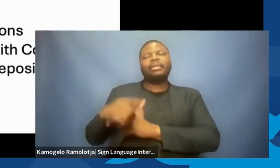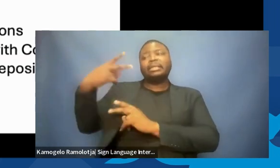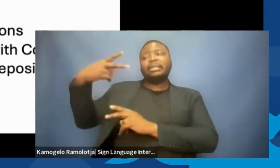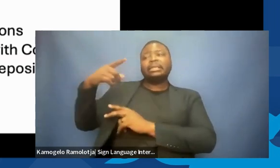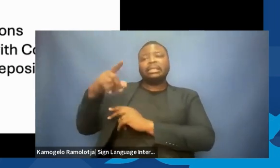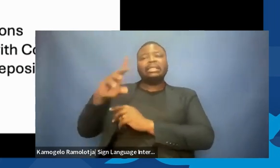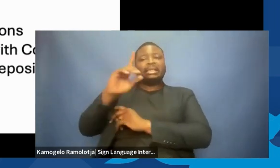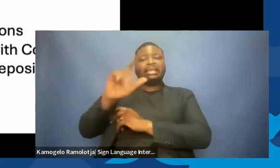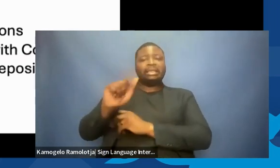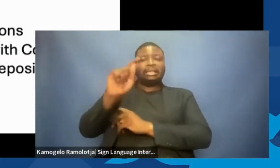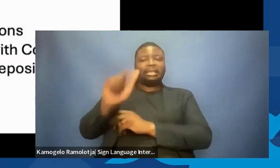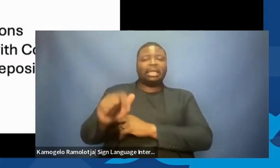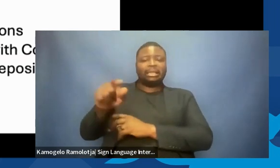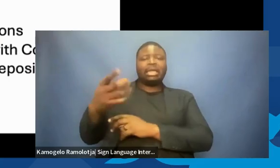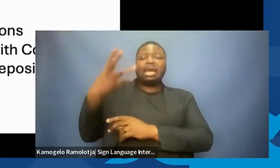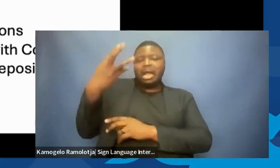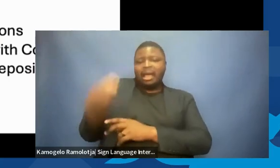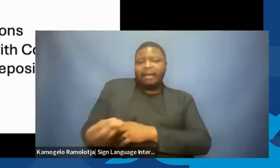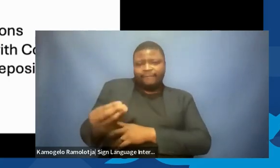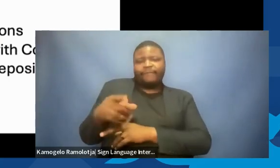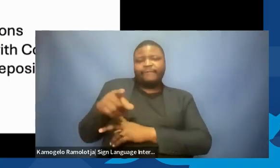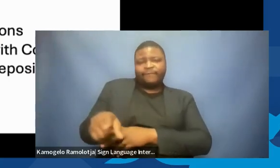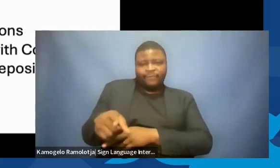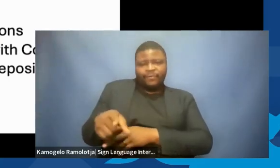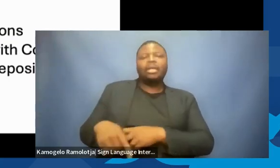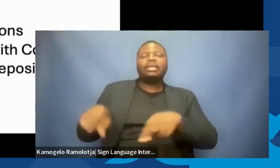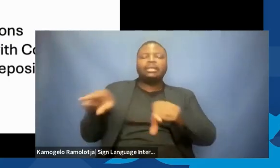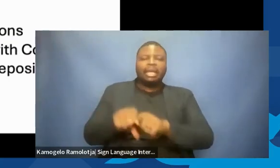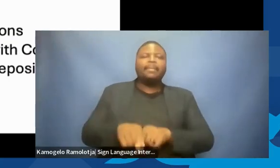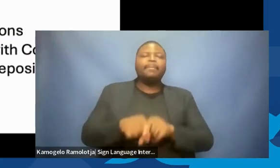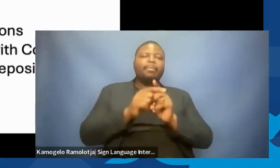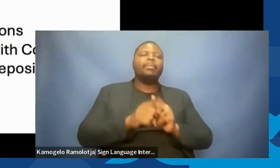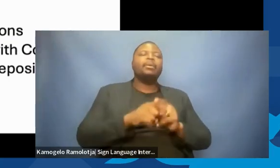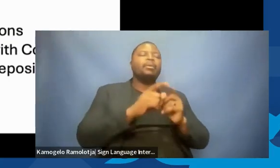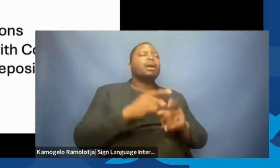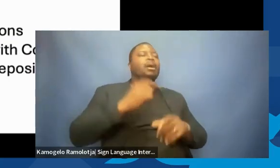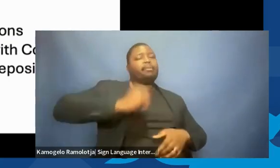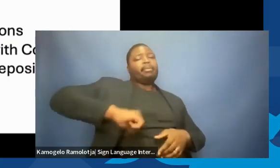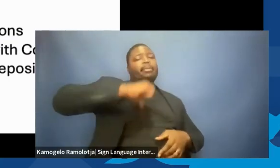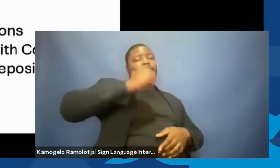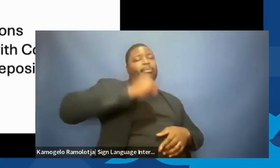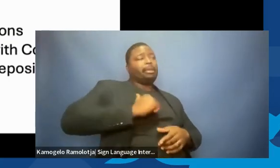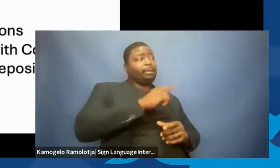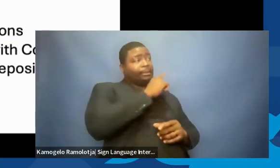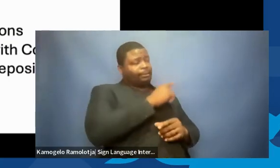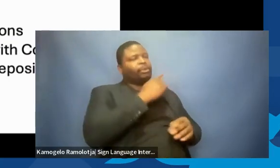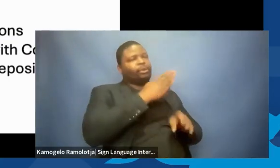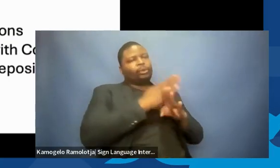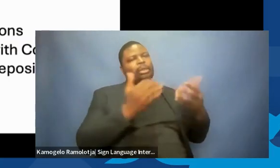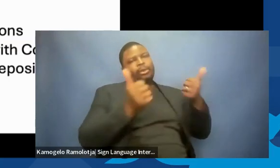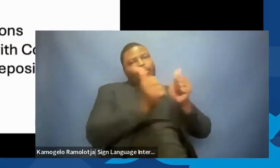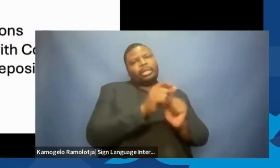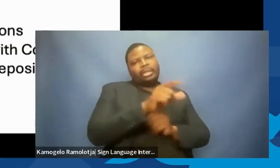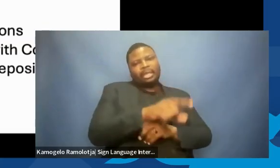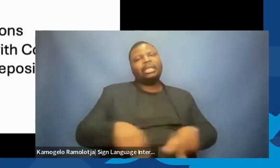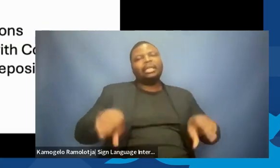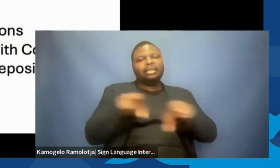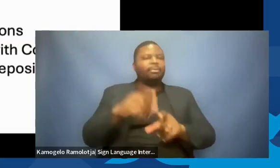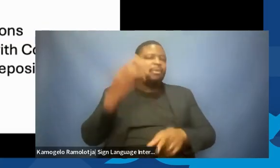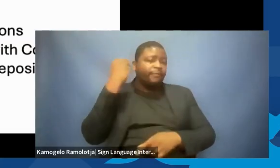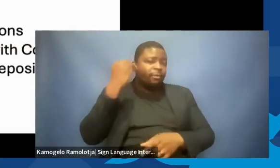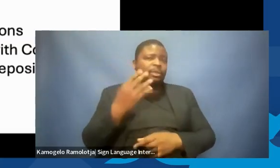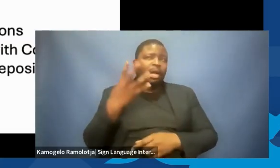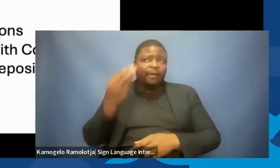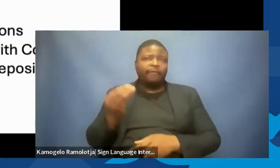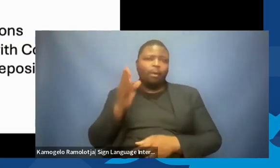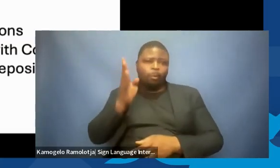master's and PhD students completing work with us. We contribute to Secendo data. We have monthly